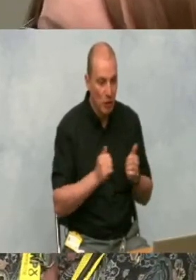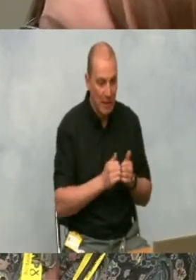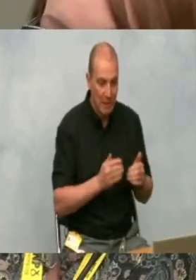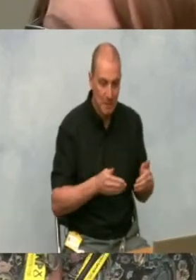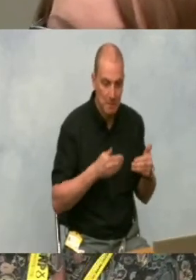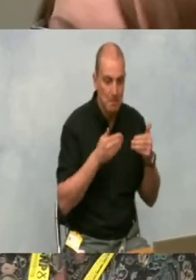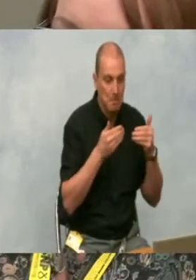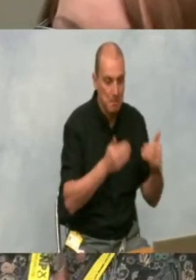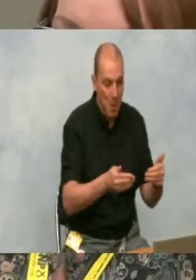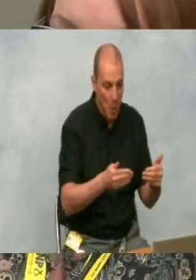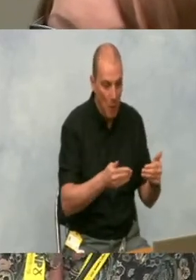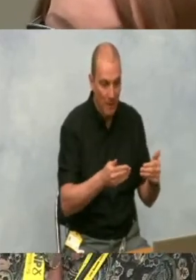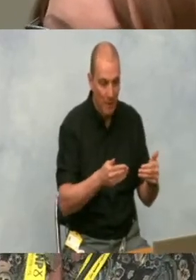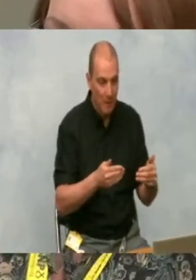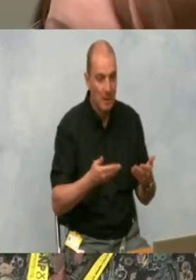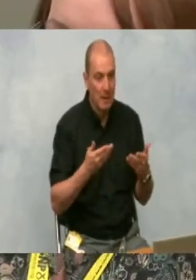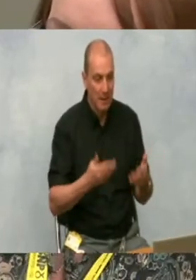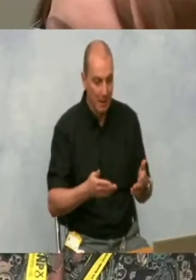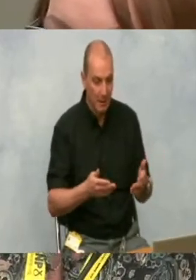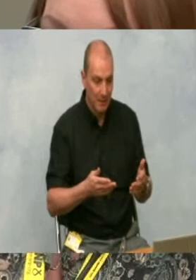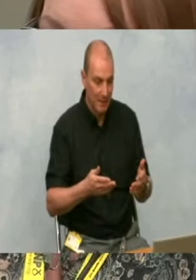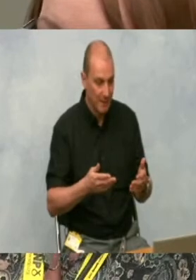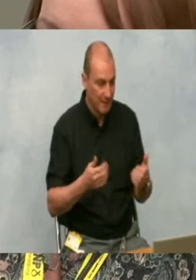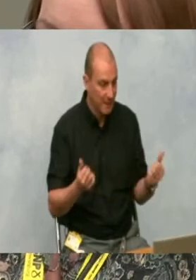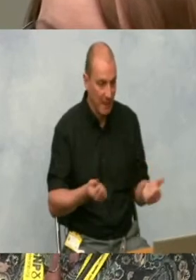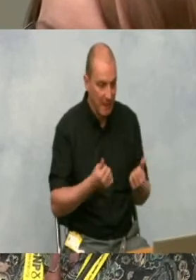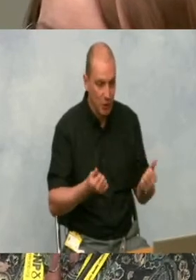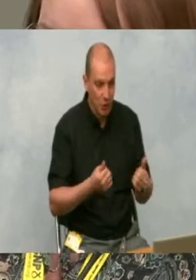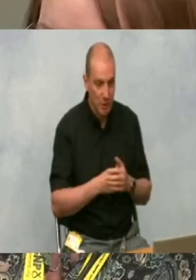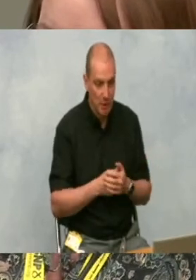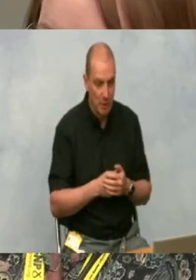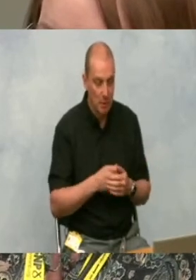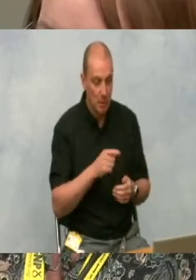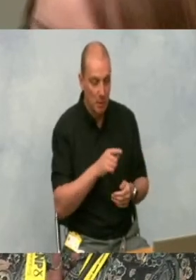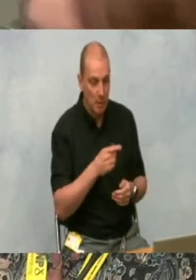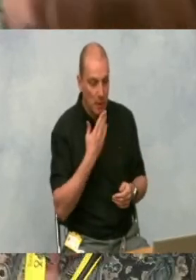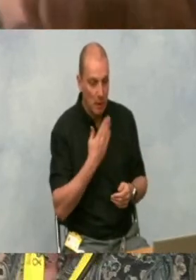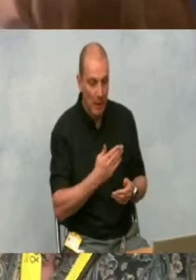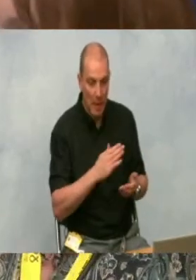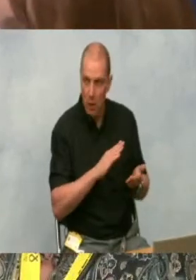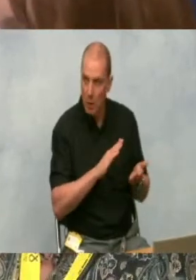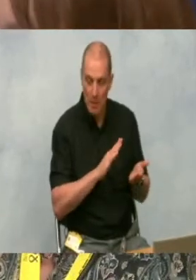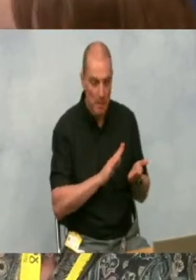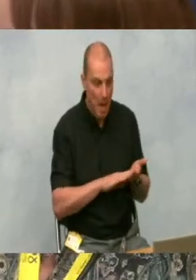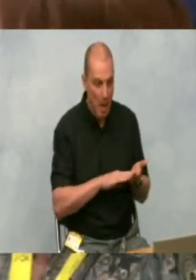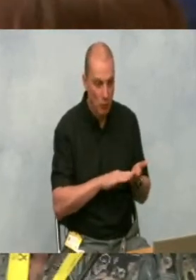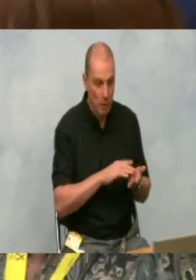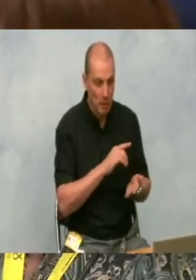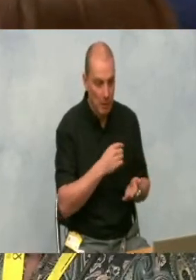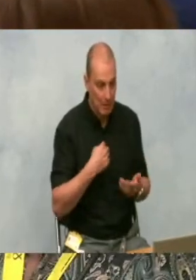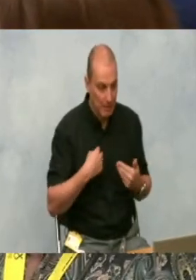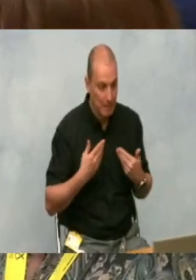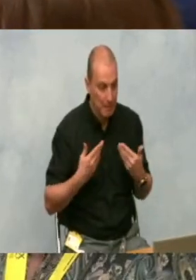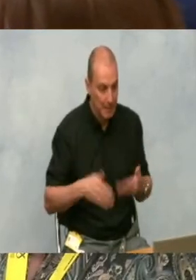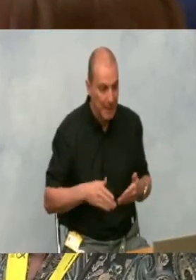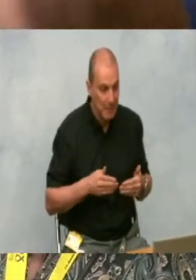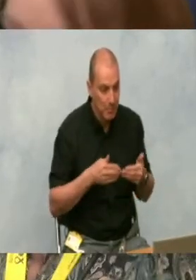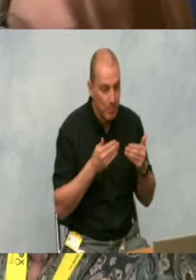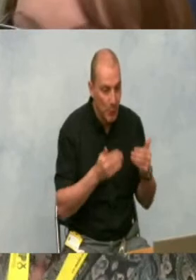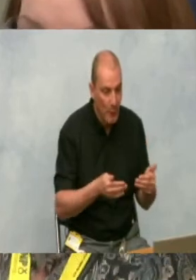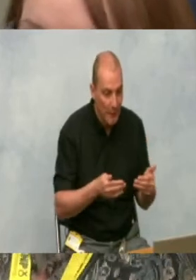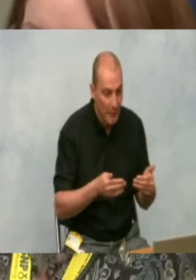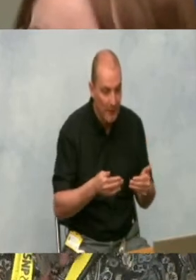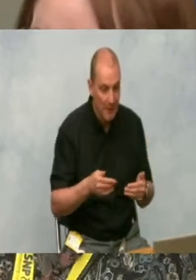on the agenda. Thank you, Margaret. I think I already moved and it was seconded right at the start. So, yeah, that has